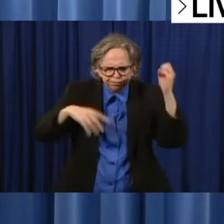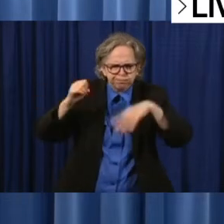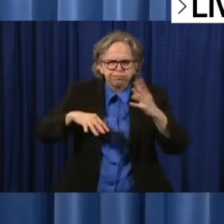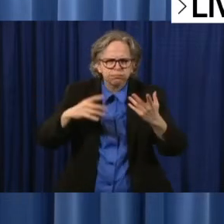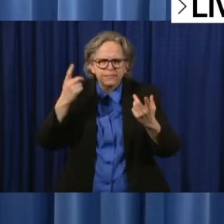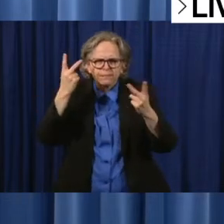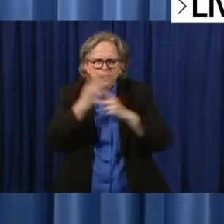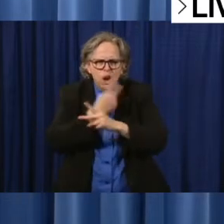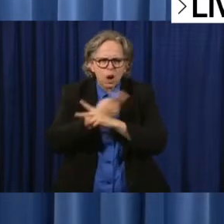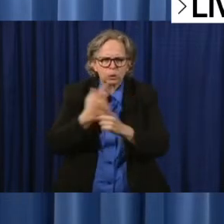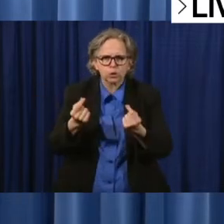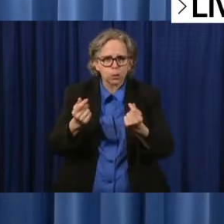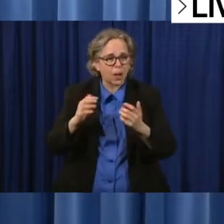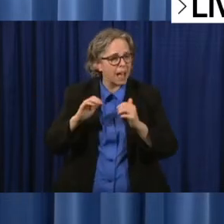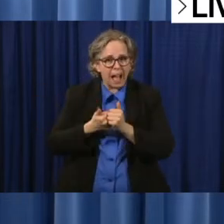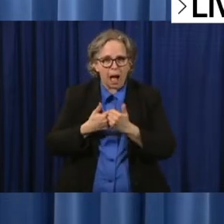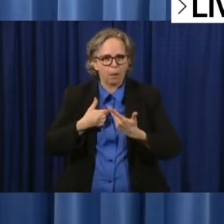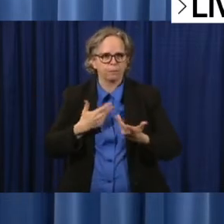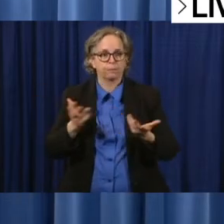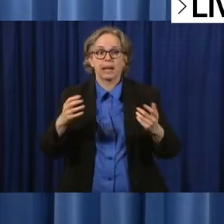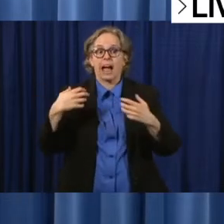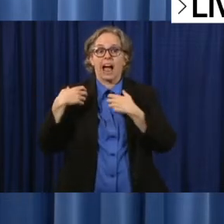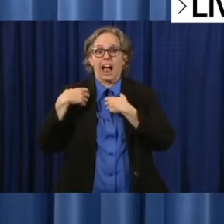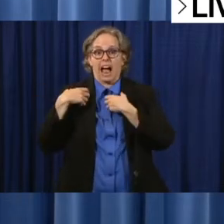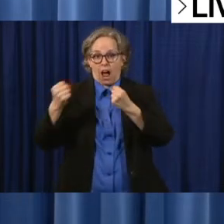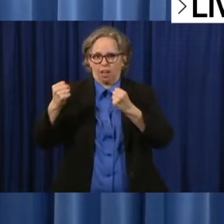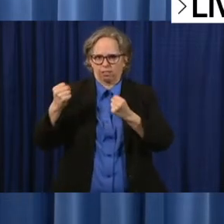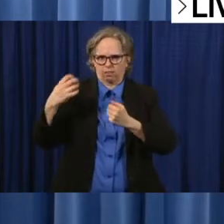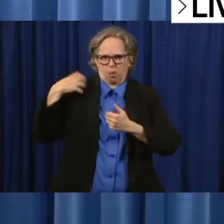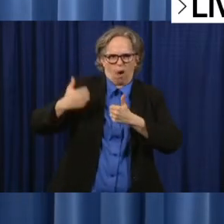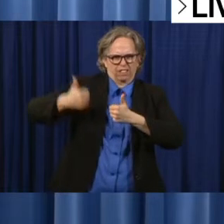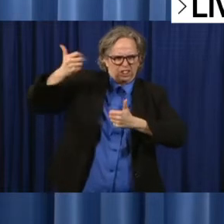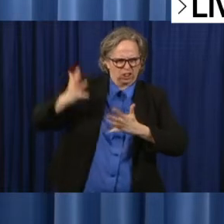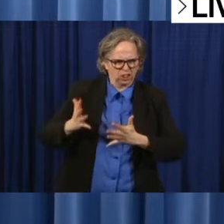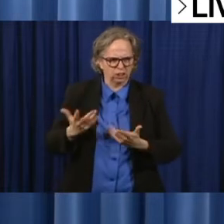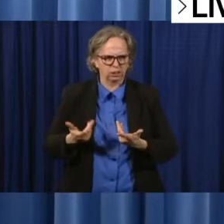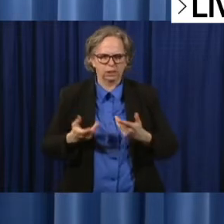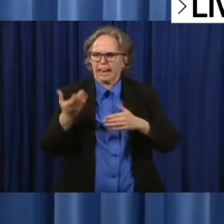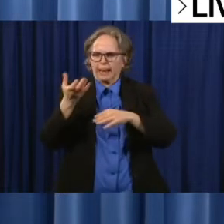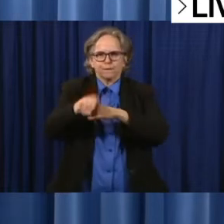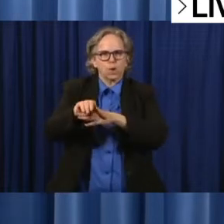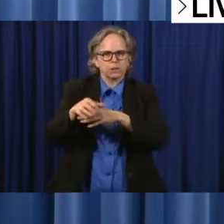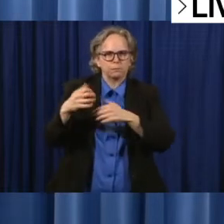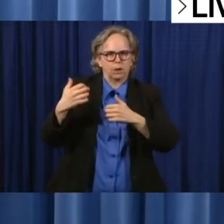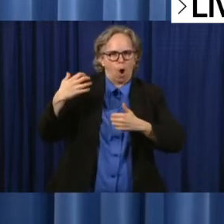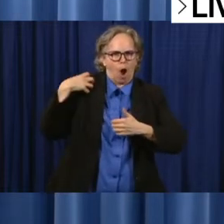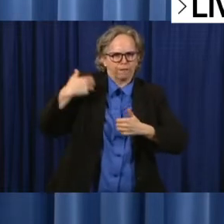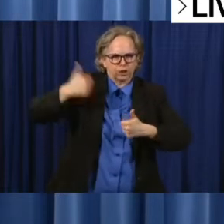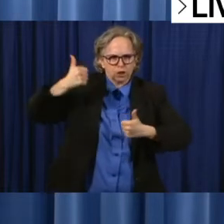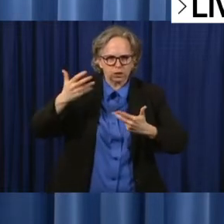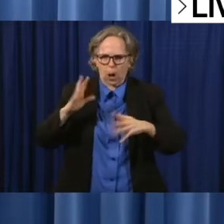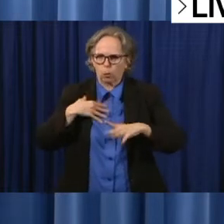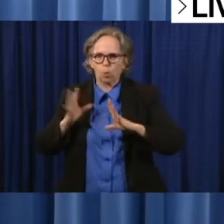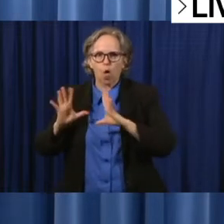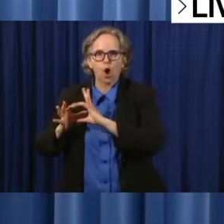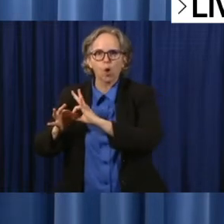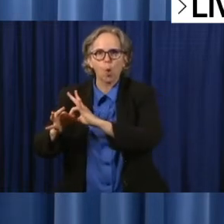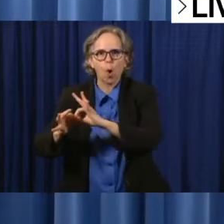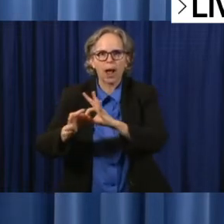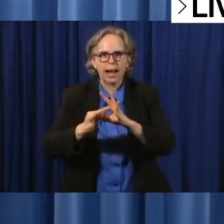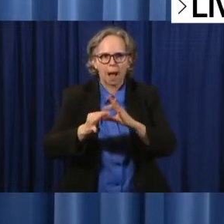state agencies and from our local communities. We will coordinate with them as part of the Department of Public Safety's